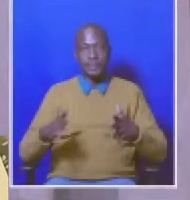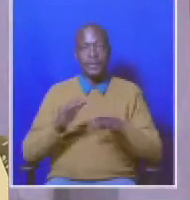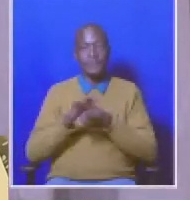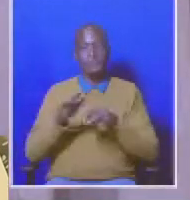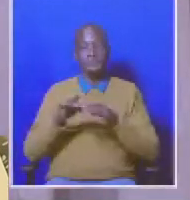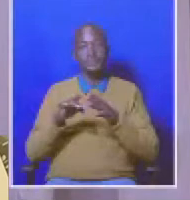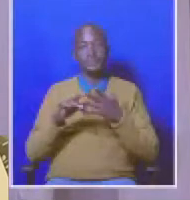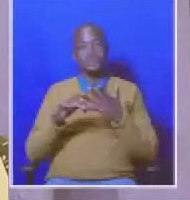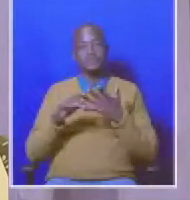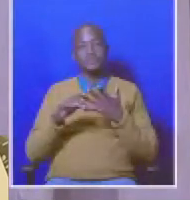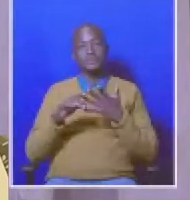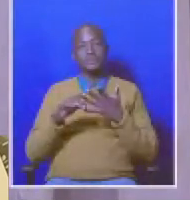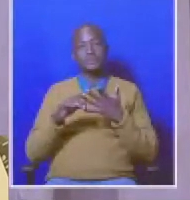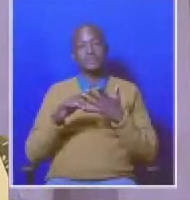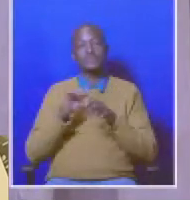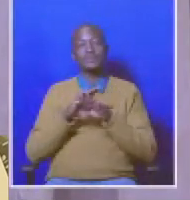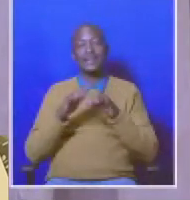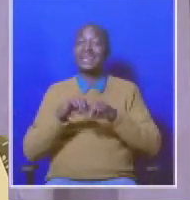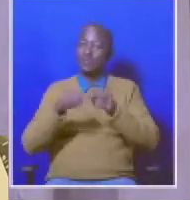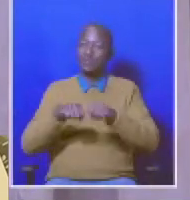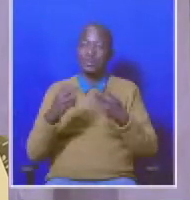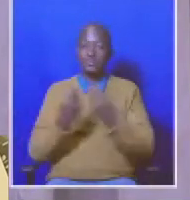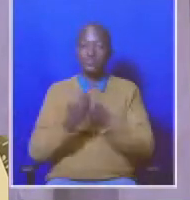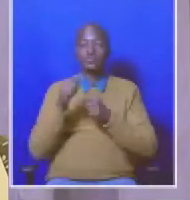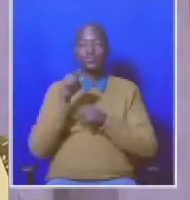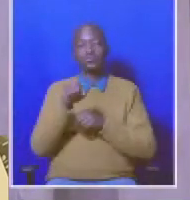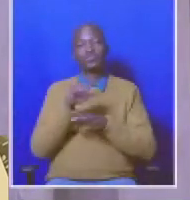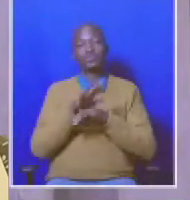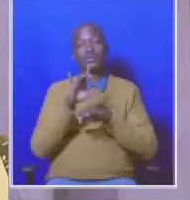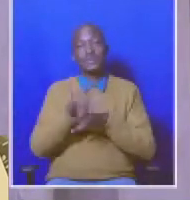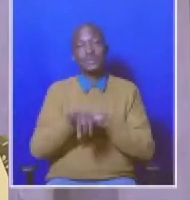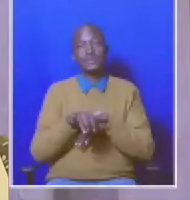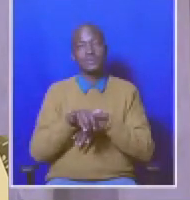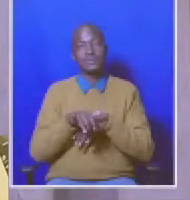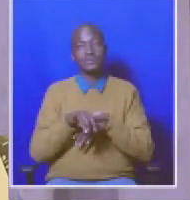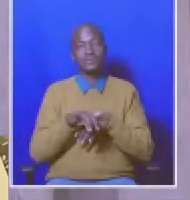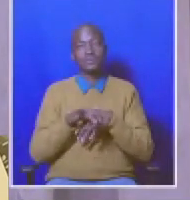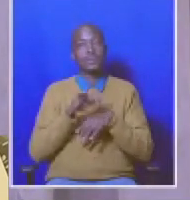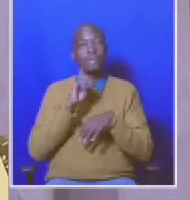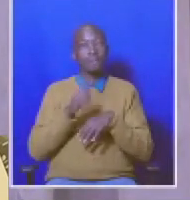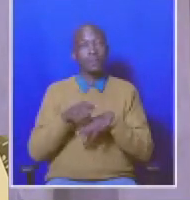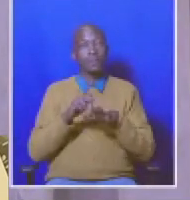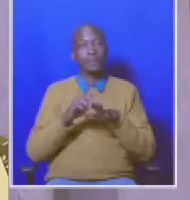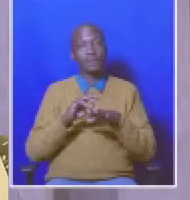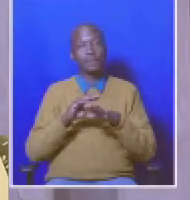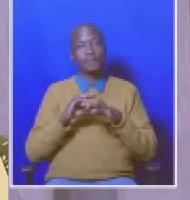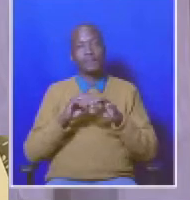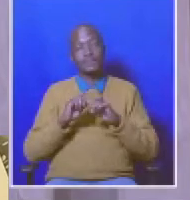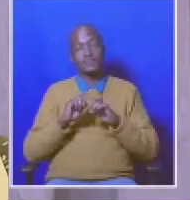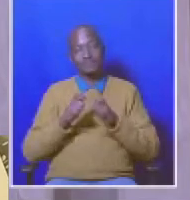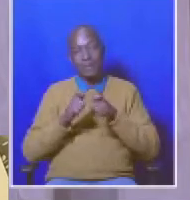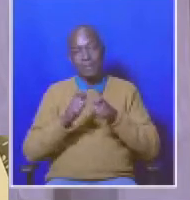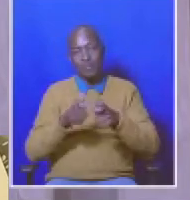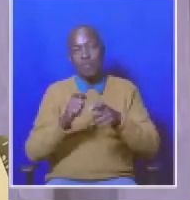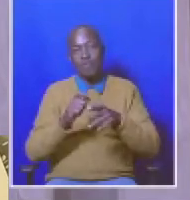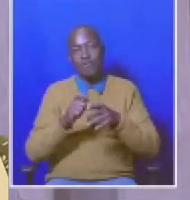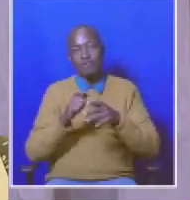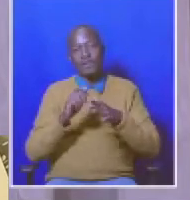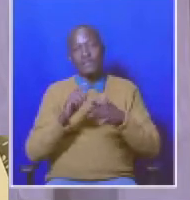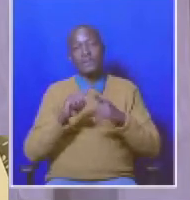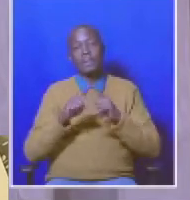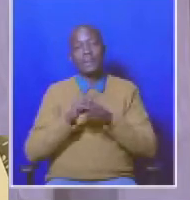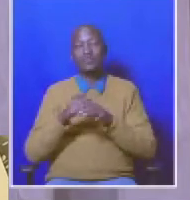Honorable Mkiva. I agree with you that we should move faster to get all government departments